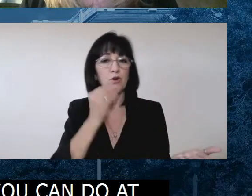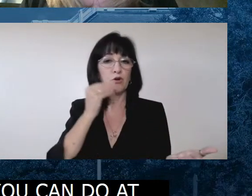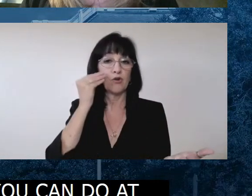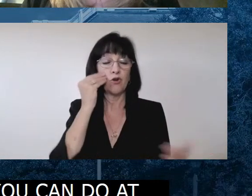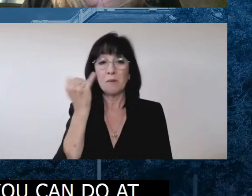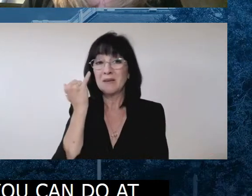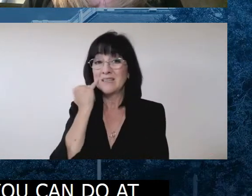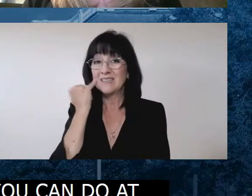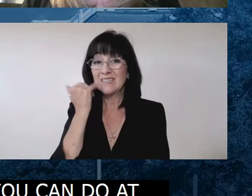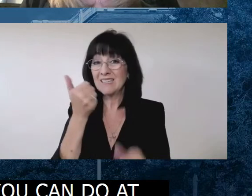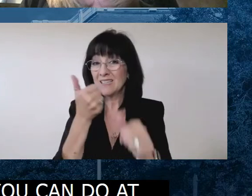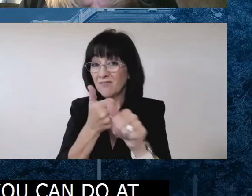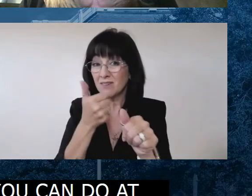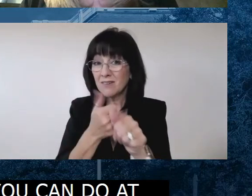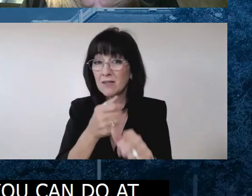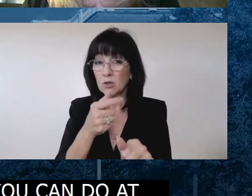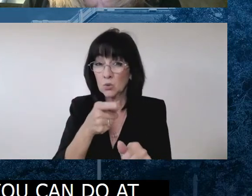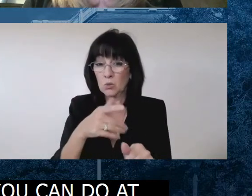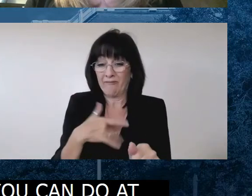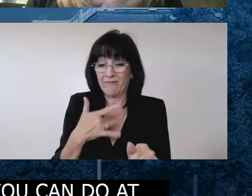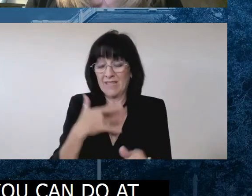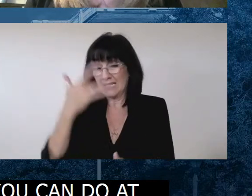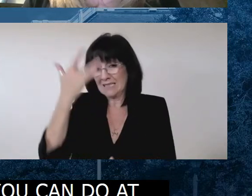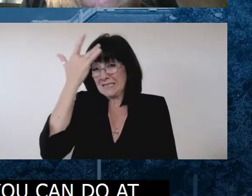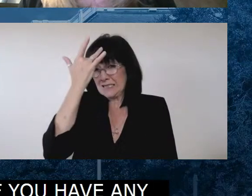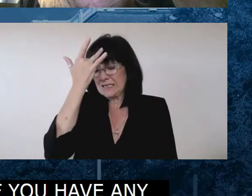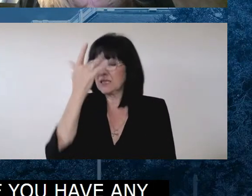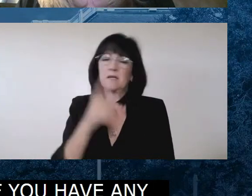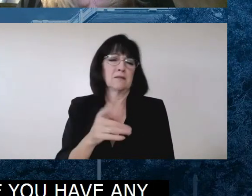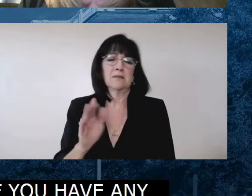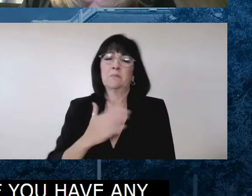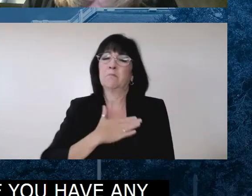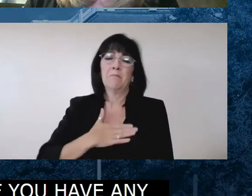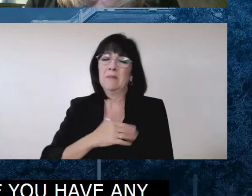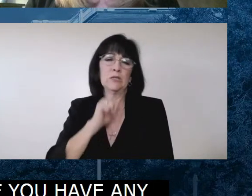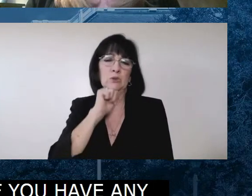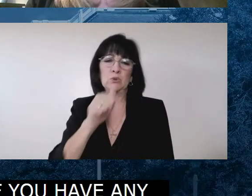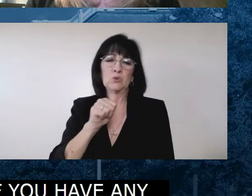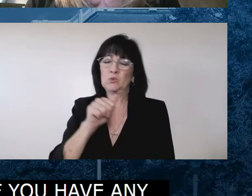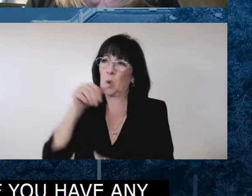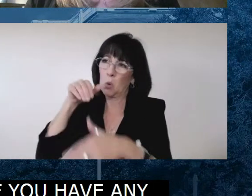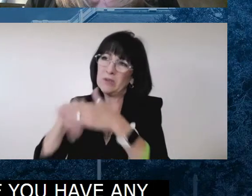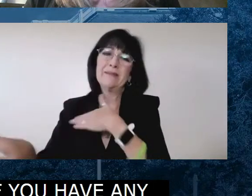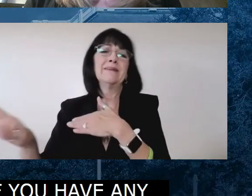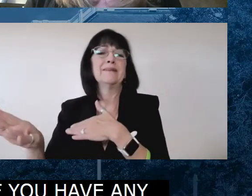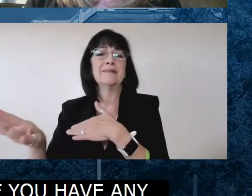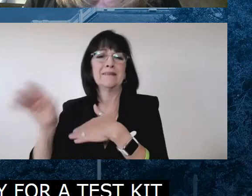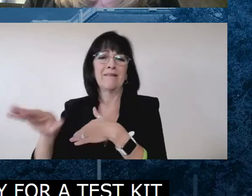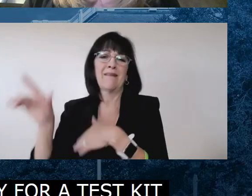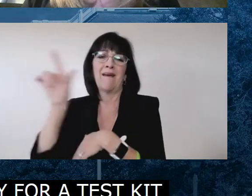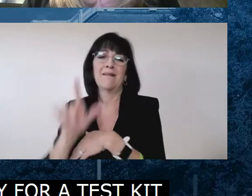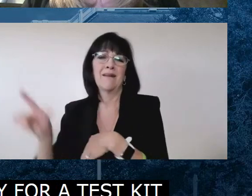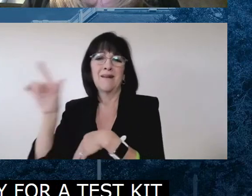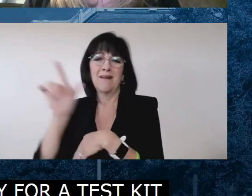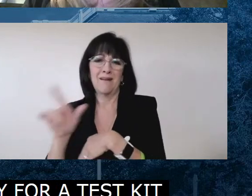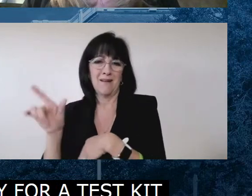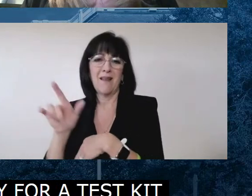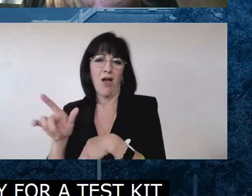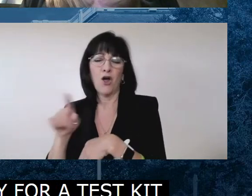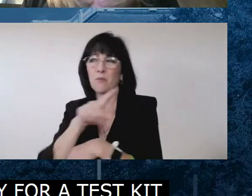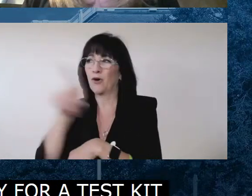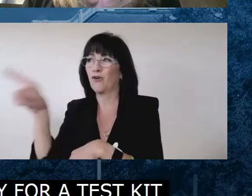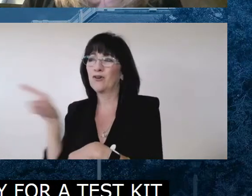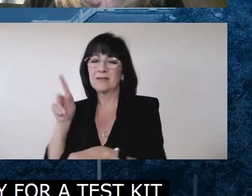symptoms, please don't go to a library for a test kit. But it is a good option if you need to get tested on a weekly basis,